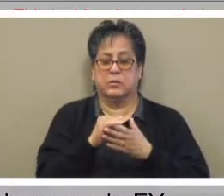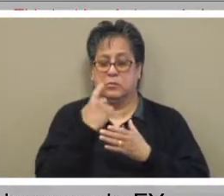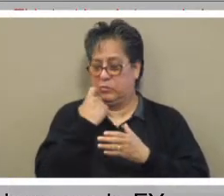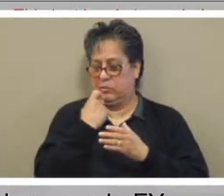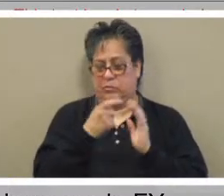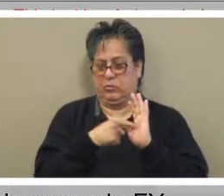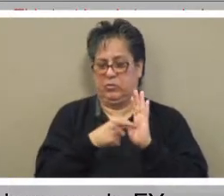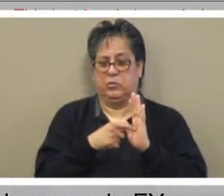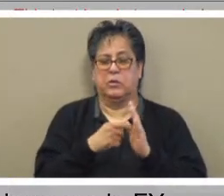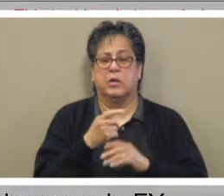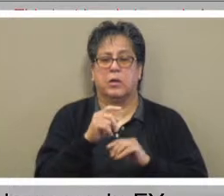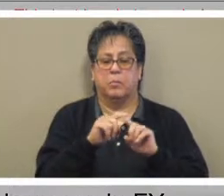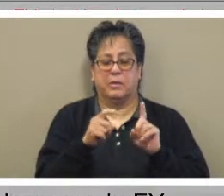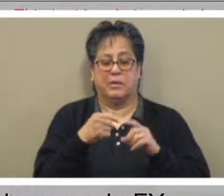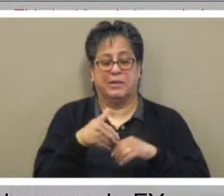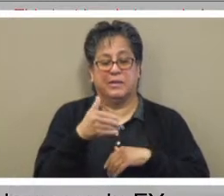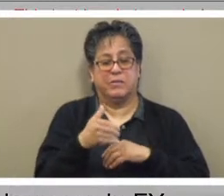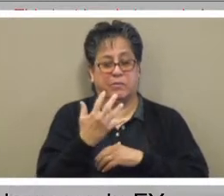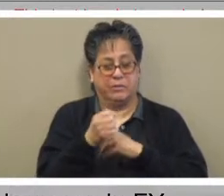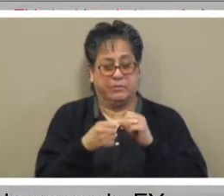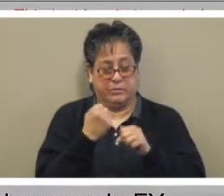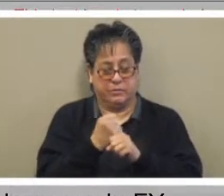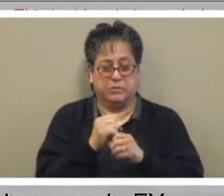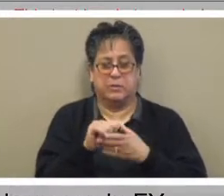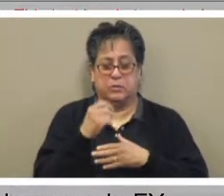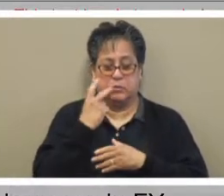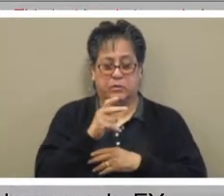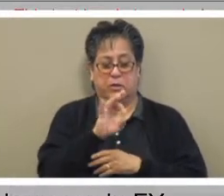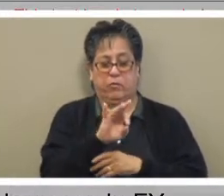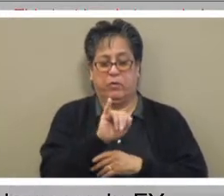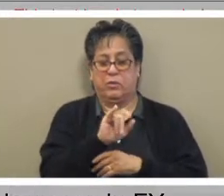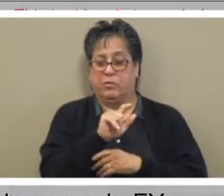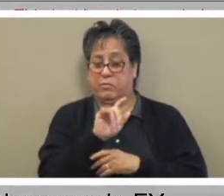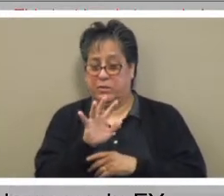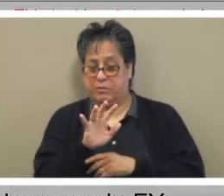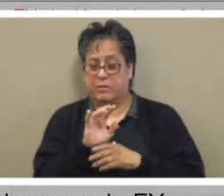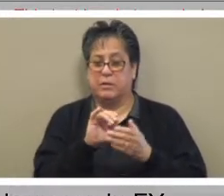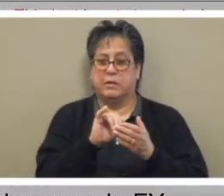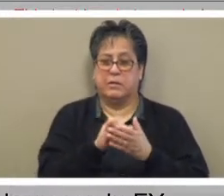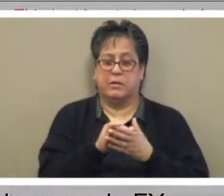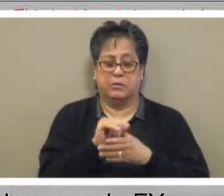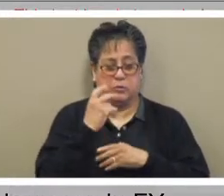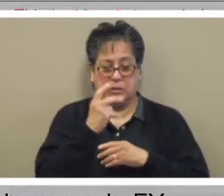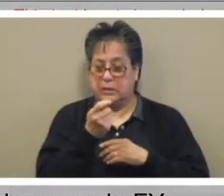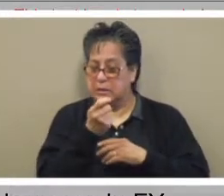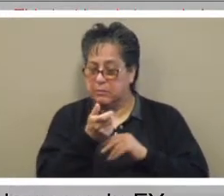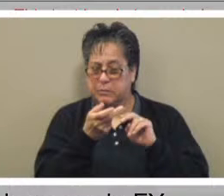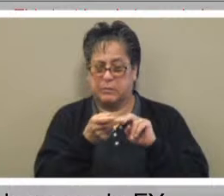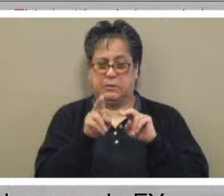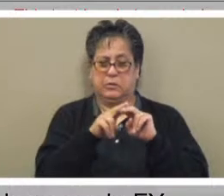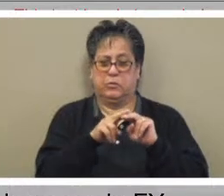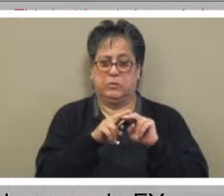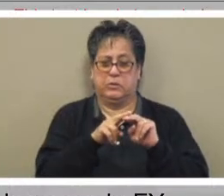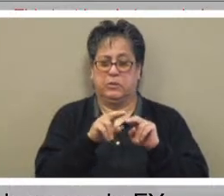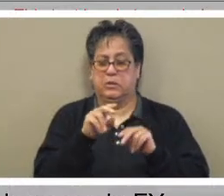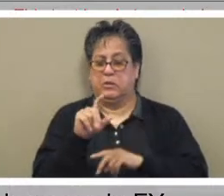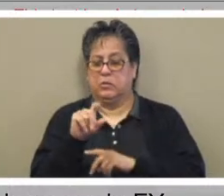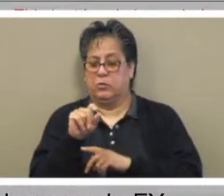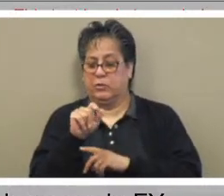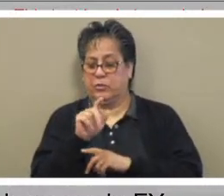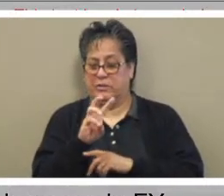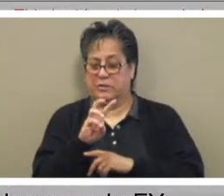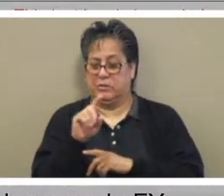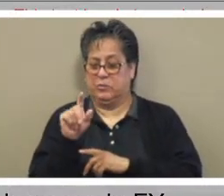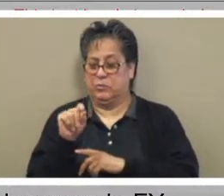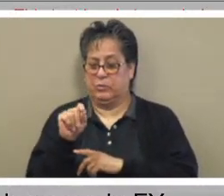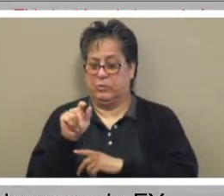you over the next 5 years. And so you'll see in FY25, you'll see a slight increase. But when you look at FY26 and FY27,